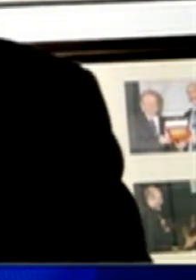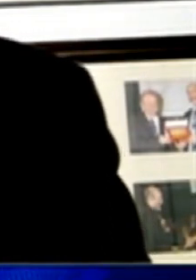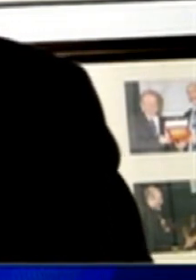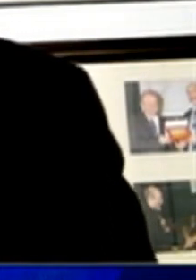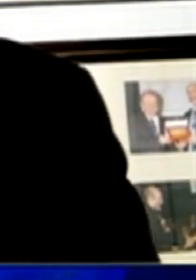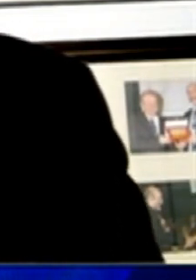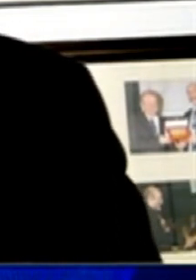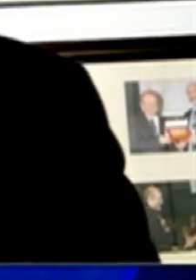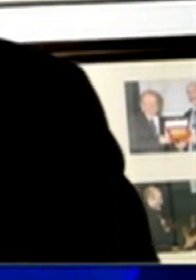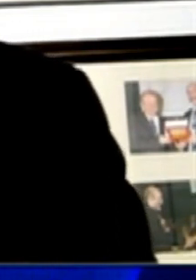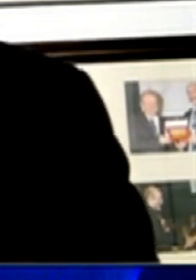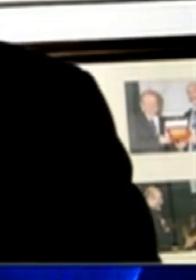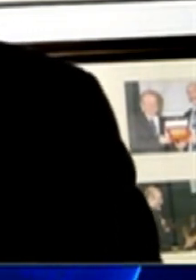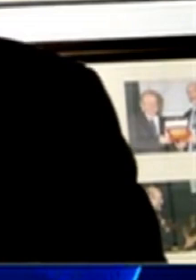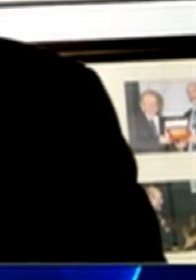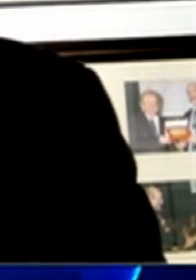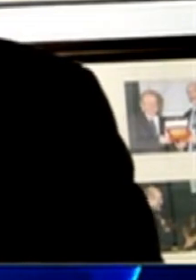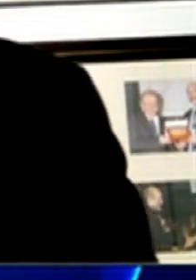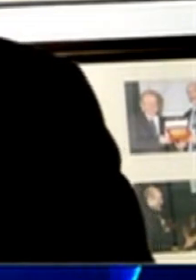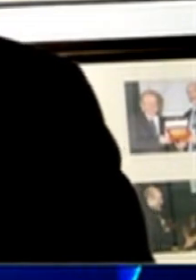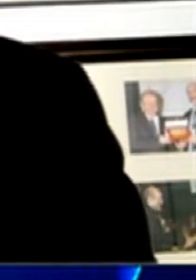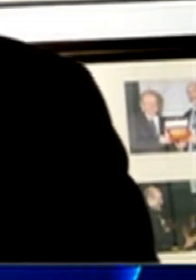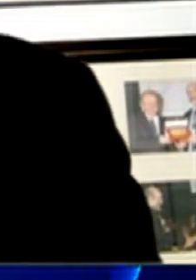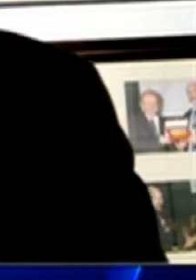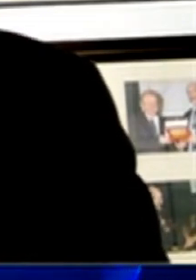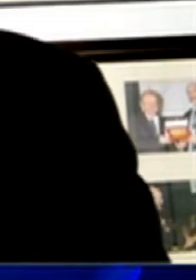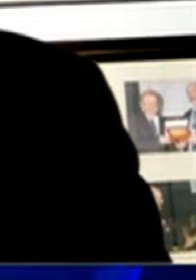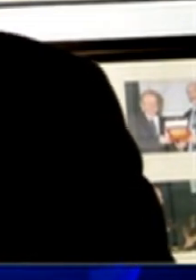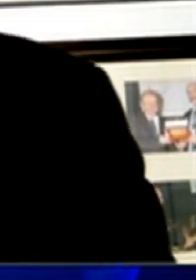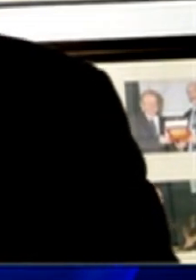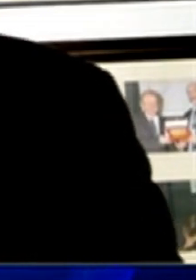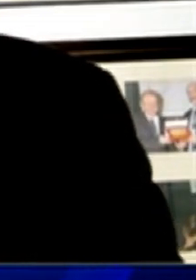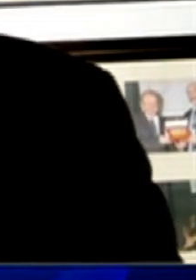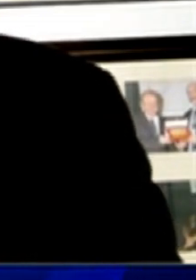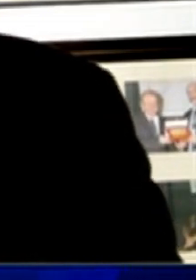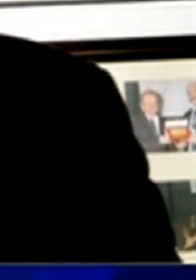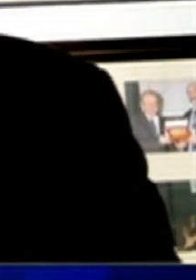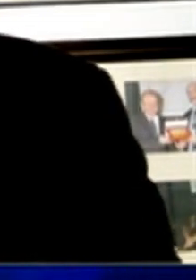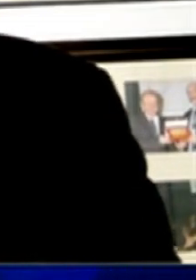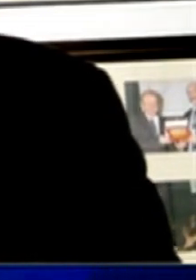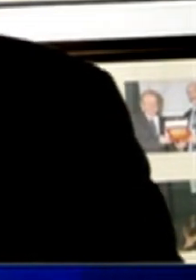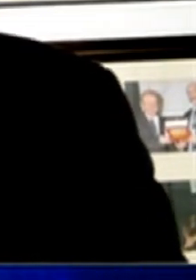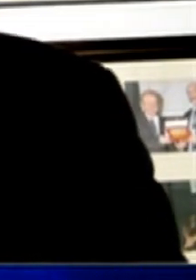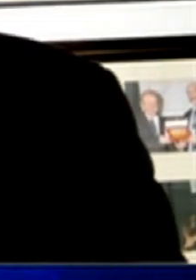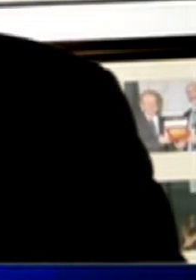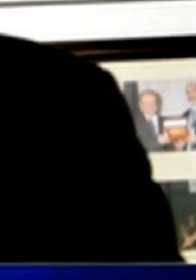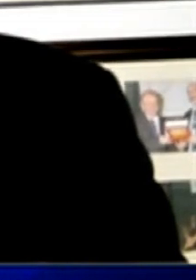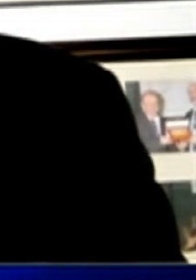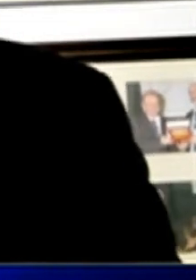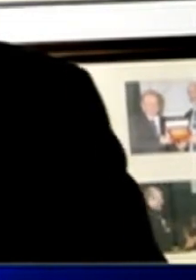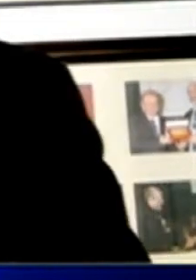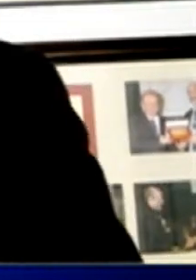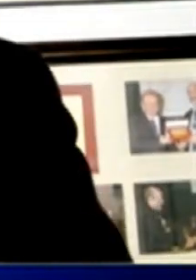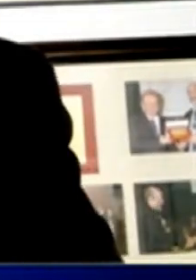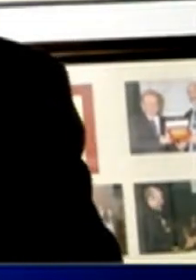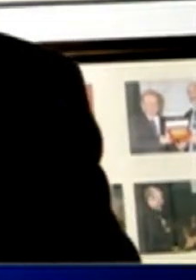very important benefit of these vaccines. Now, the second question that was asked was about chronic medication.